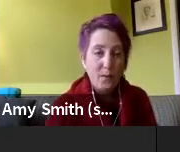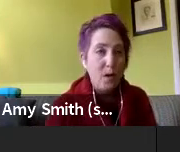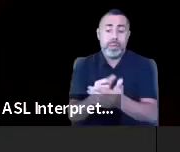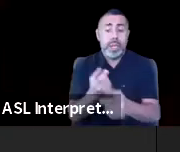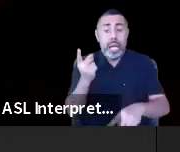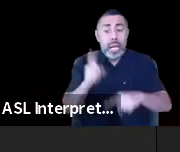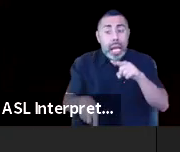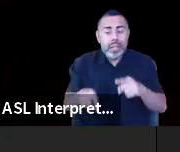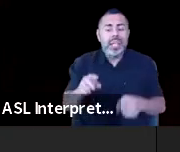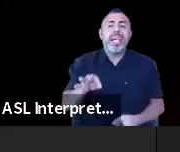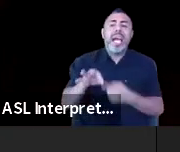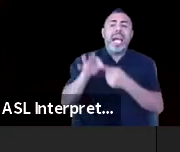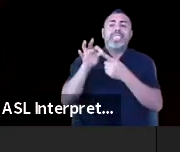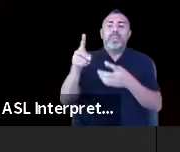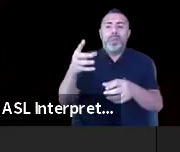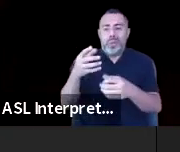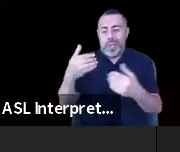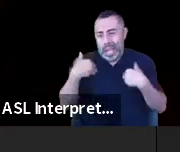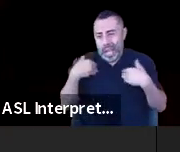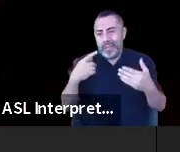investigated for fraud, which you will not be.